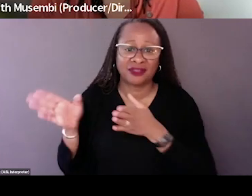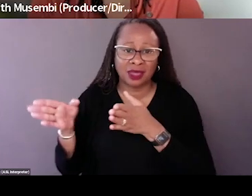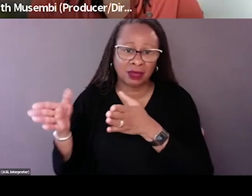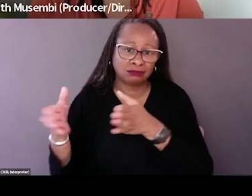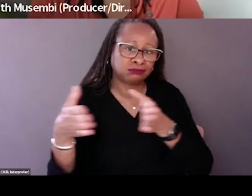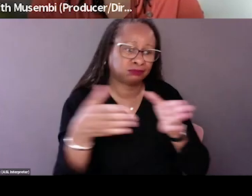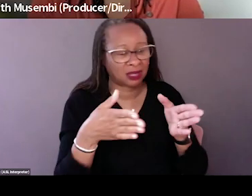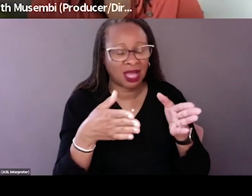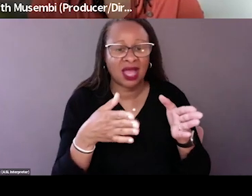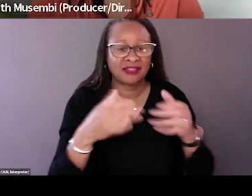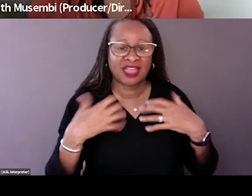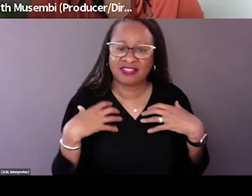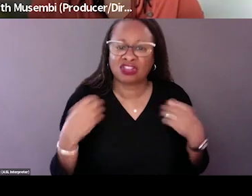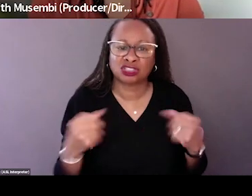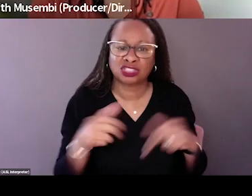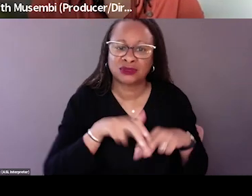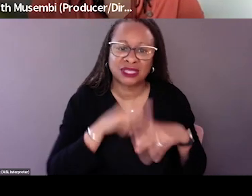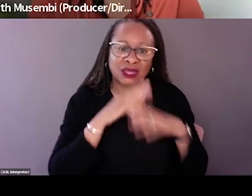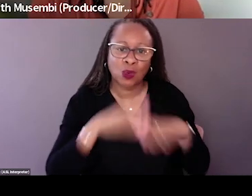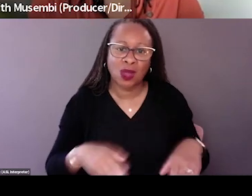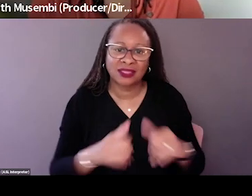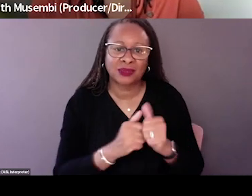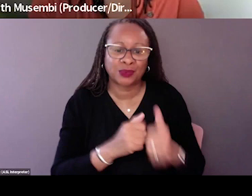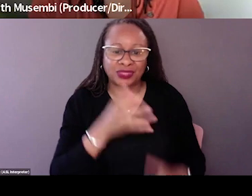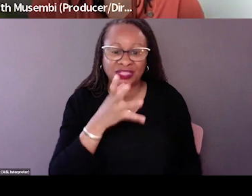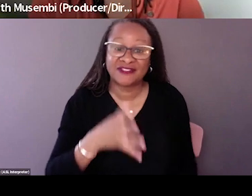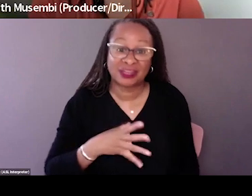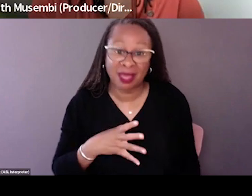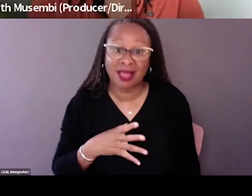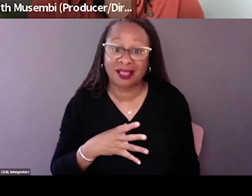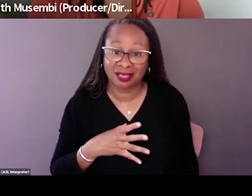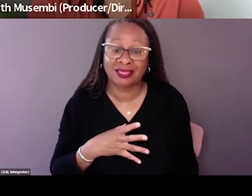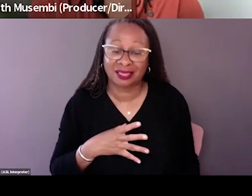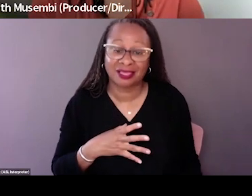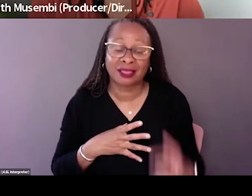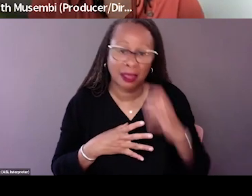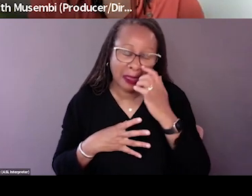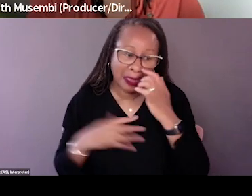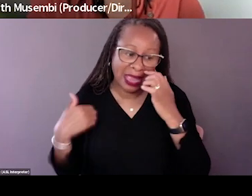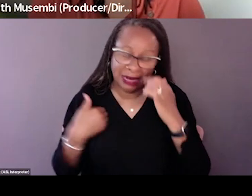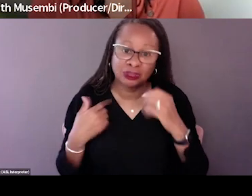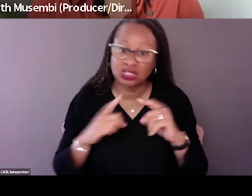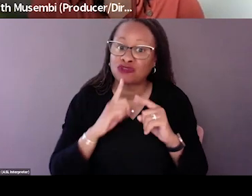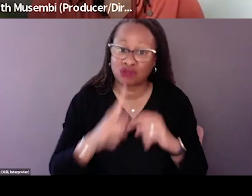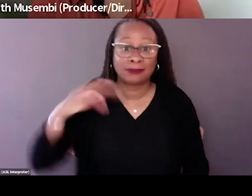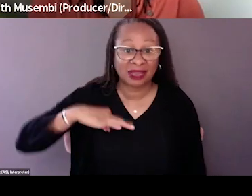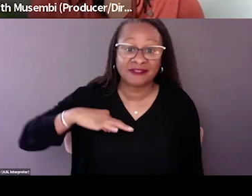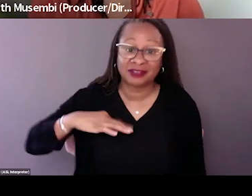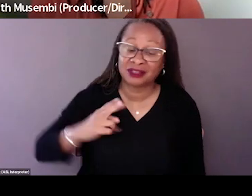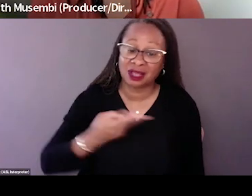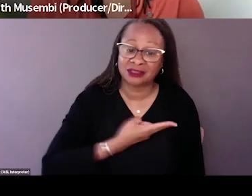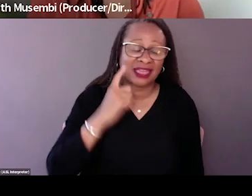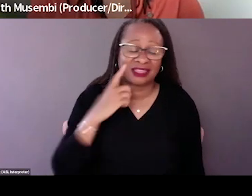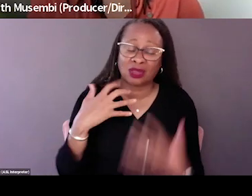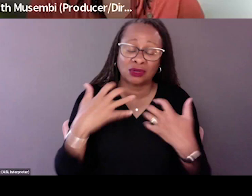the team had to just sit quietly with these females. And it really paid off. So I think audiences will just be